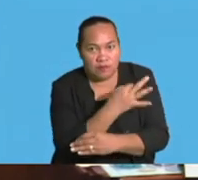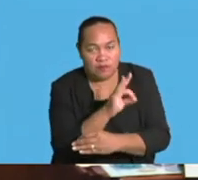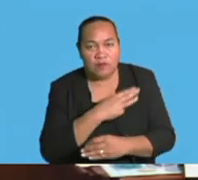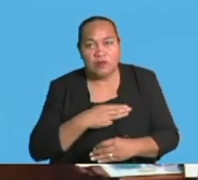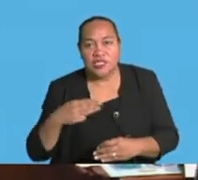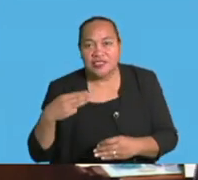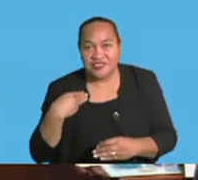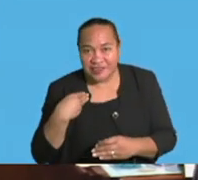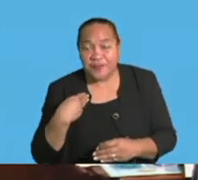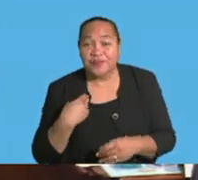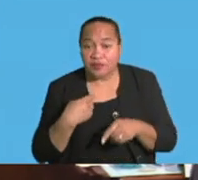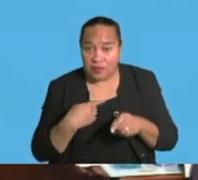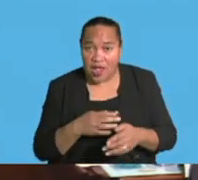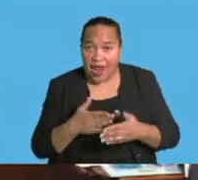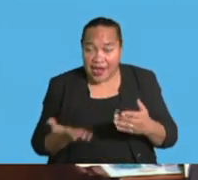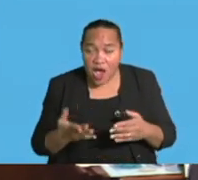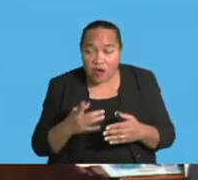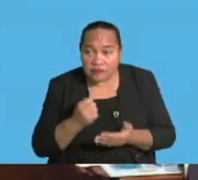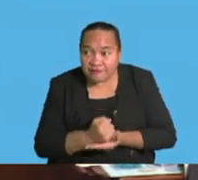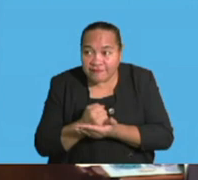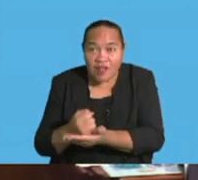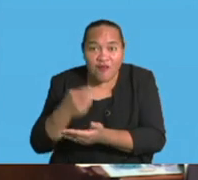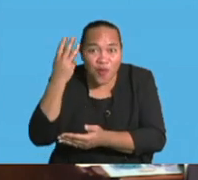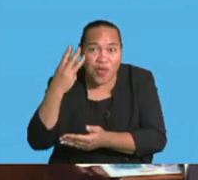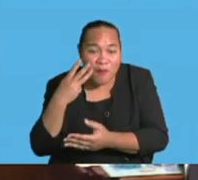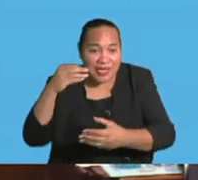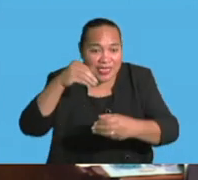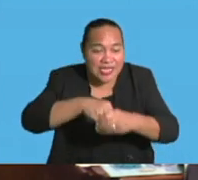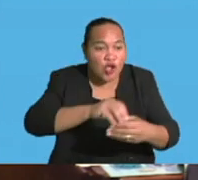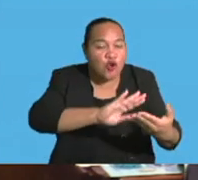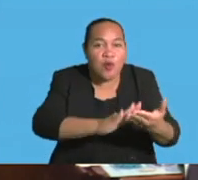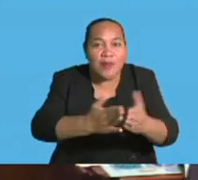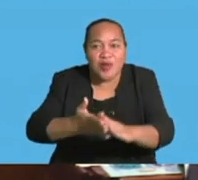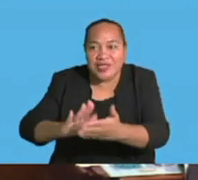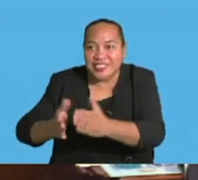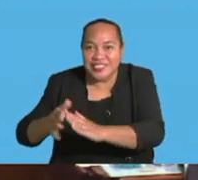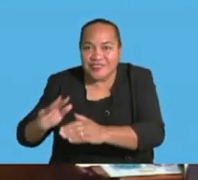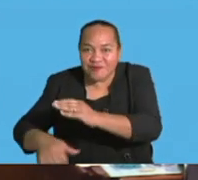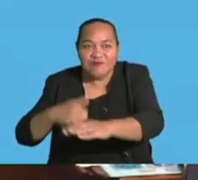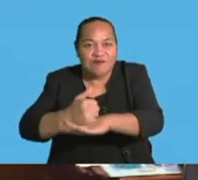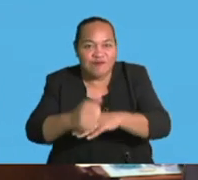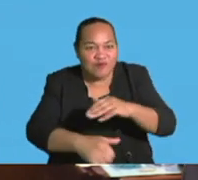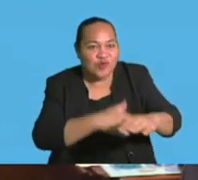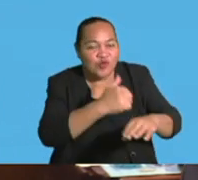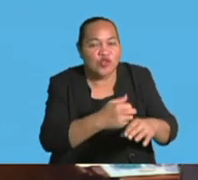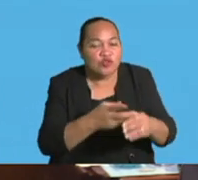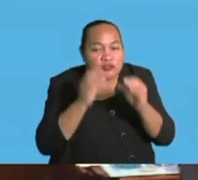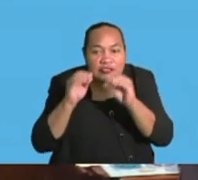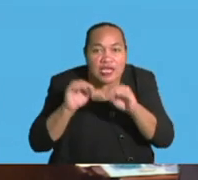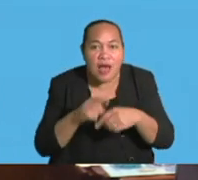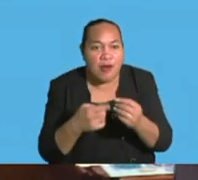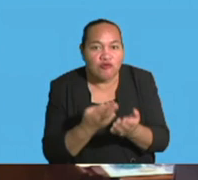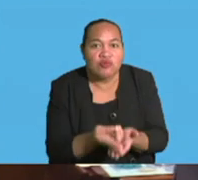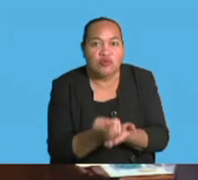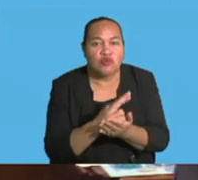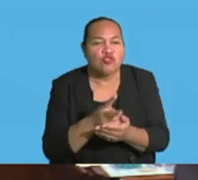The ministry is also increasing our support for women in the communities to establish nurseries and raise seedlings for Fiji's tree